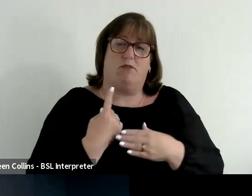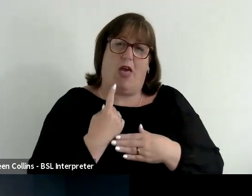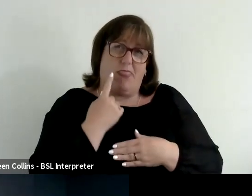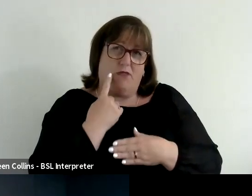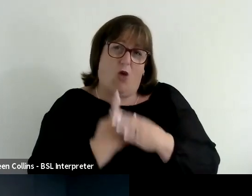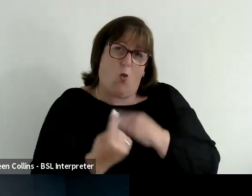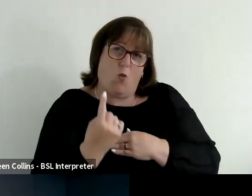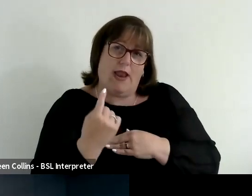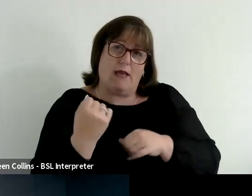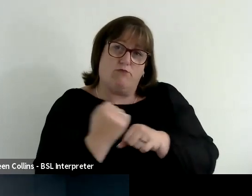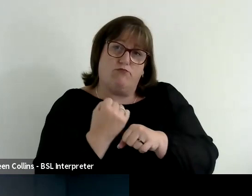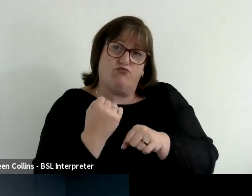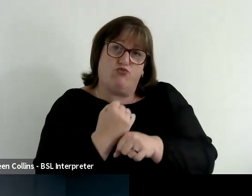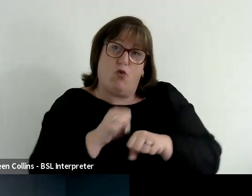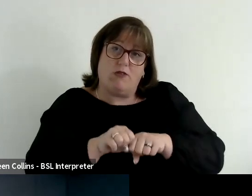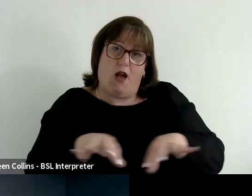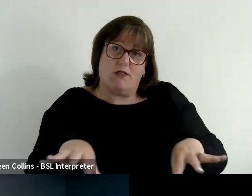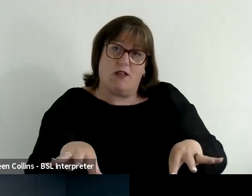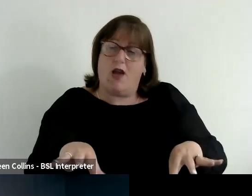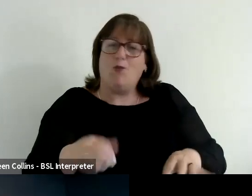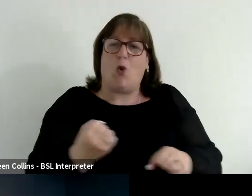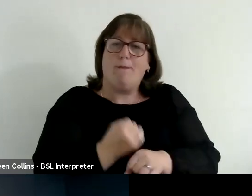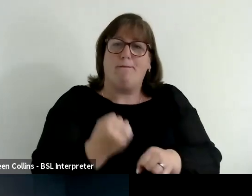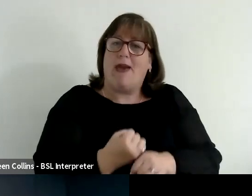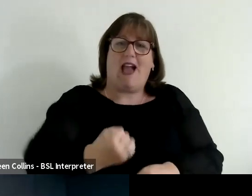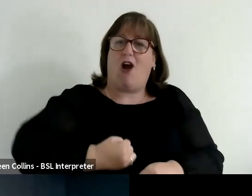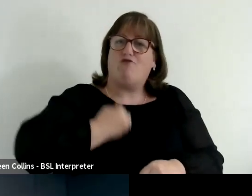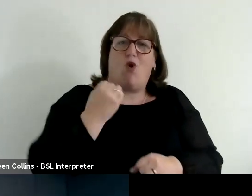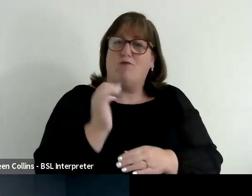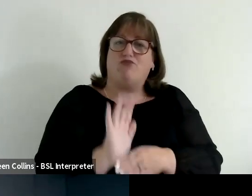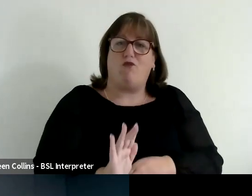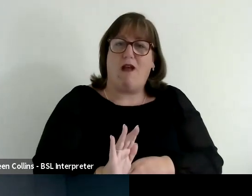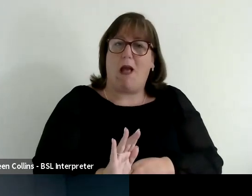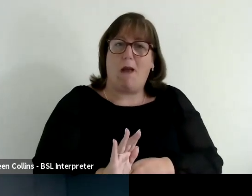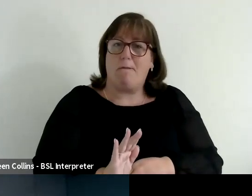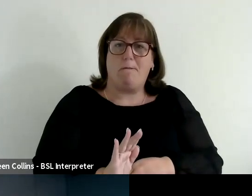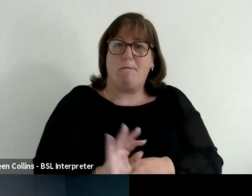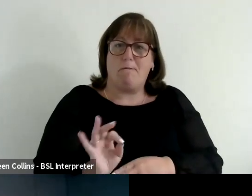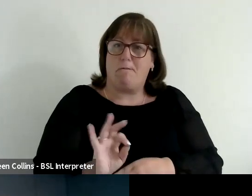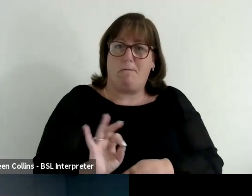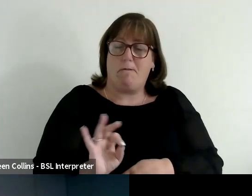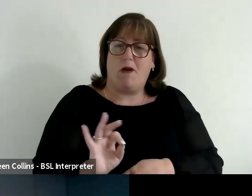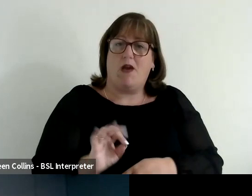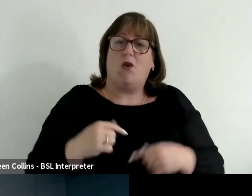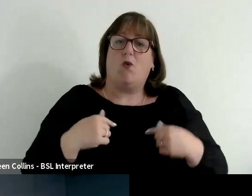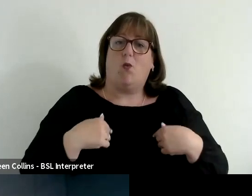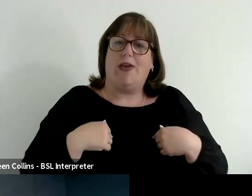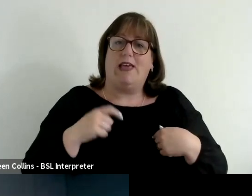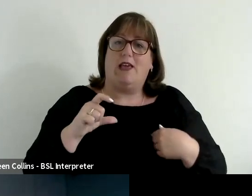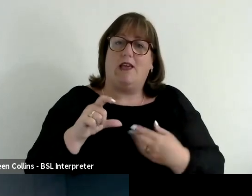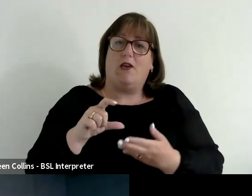doesn't make our own programs. So it's, again, something unique about our model is we were set up to commission